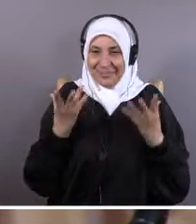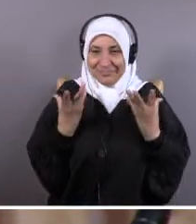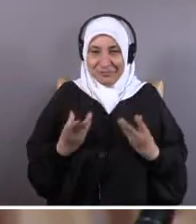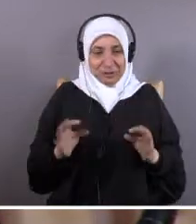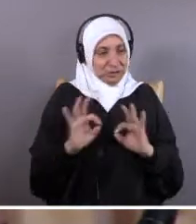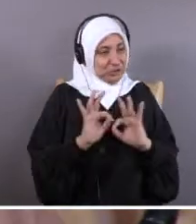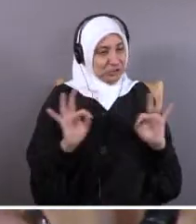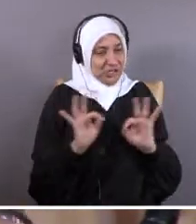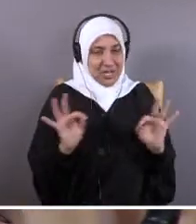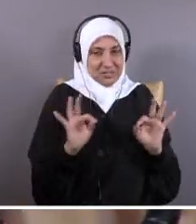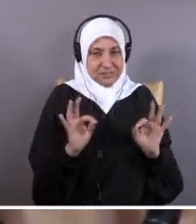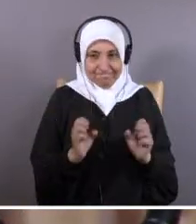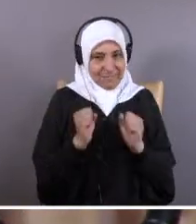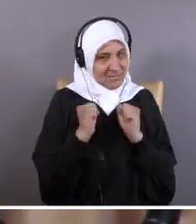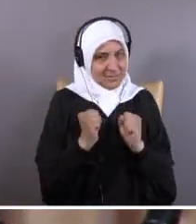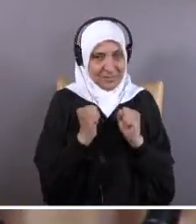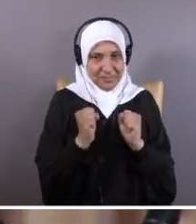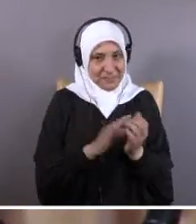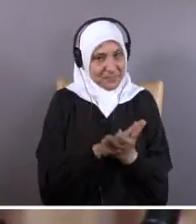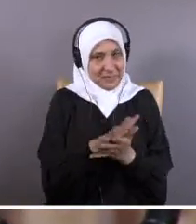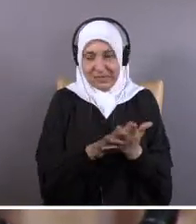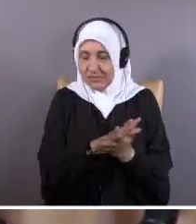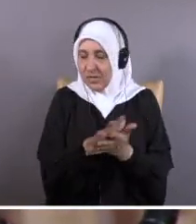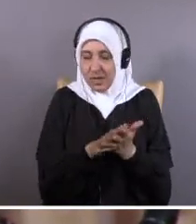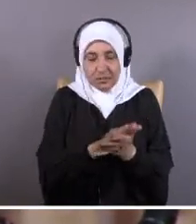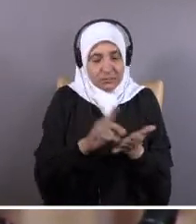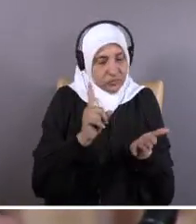becomes an issue for us